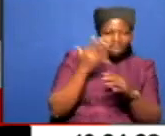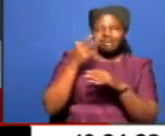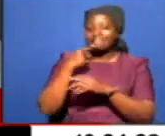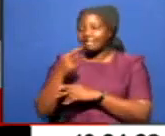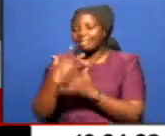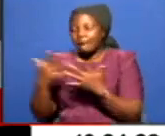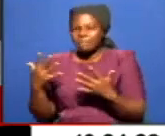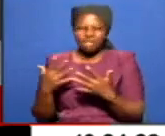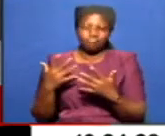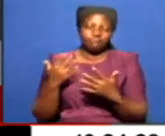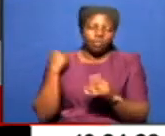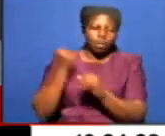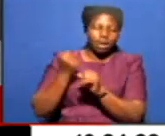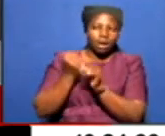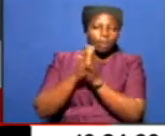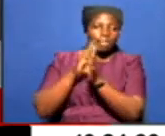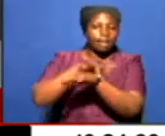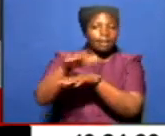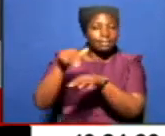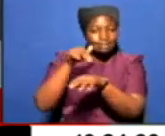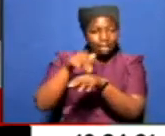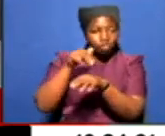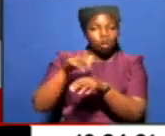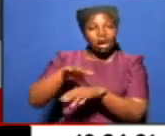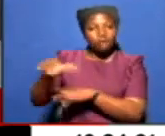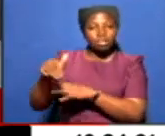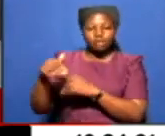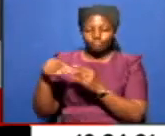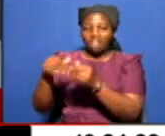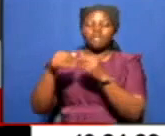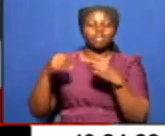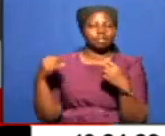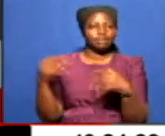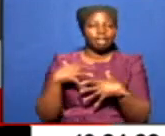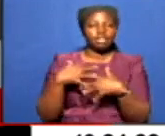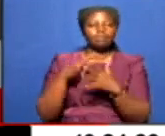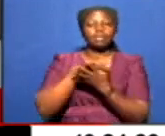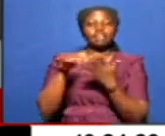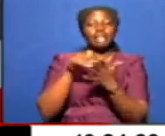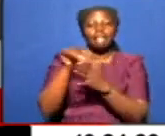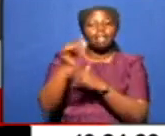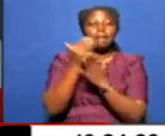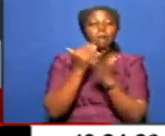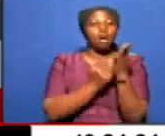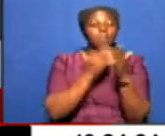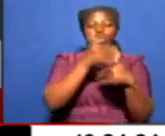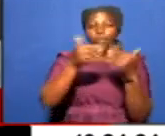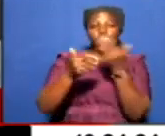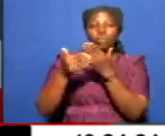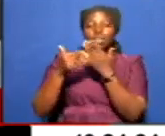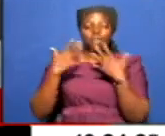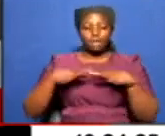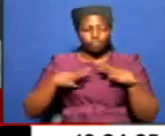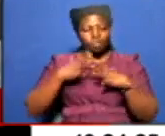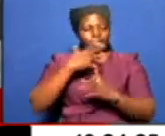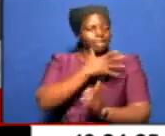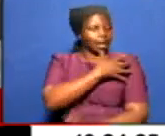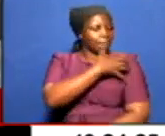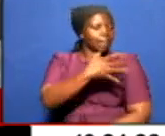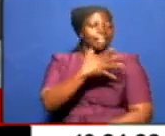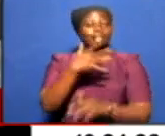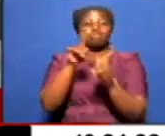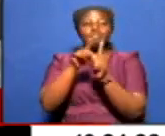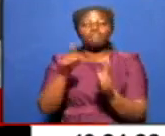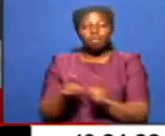this, the National Counterterrorism Center, on this particular program mm-hmm. to be able to build the capacity of citizens and even law enforcement